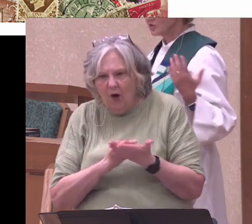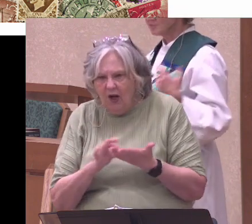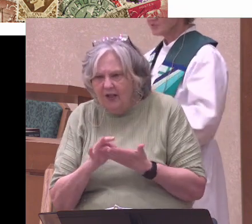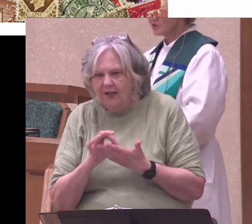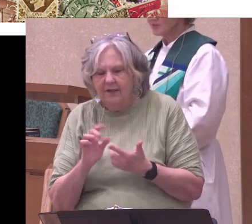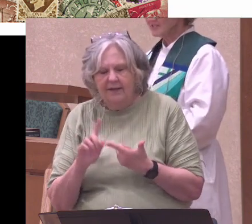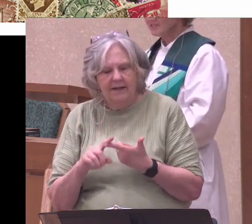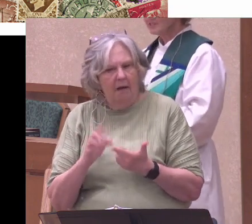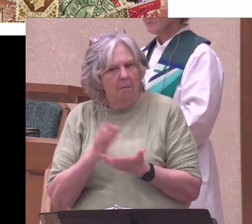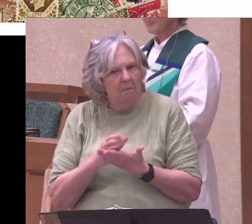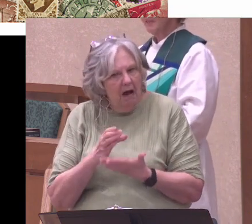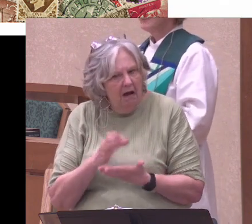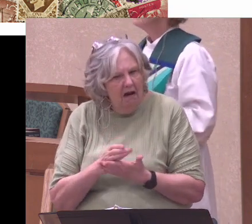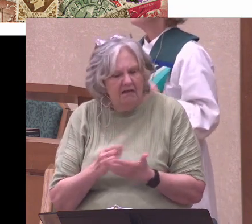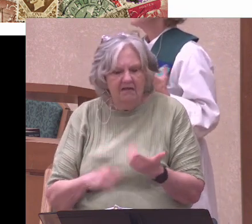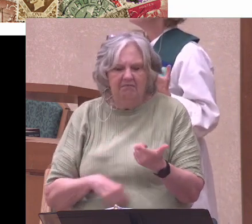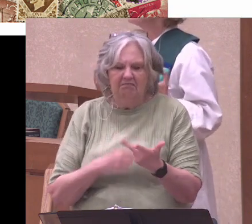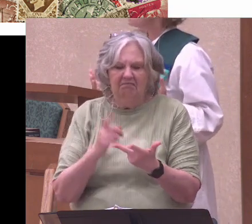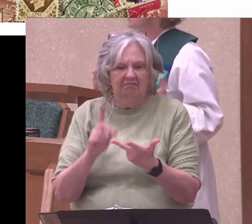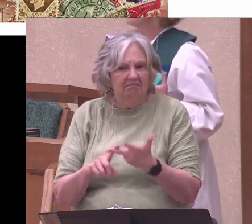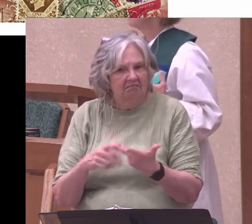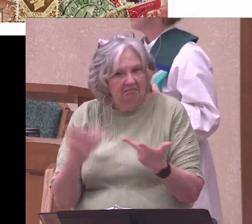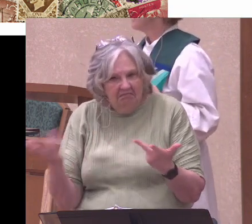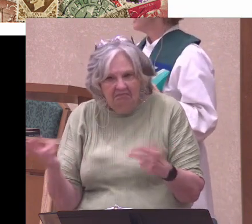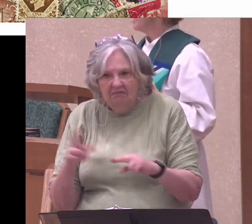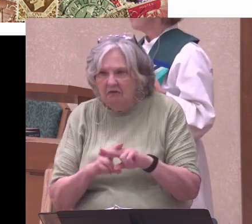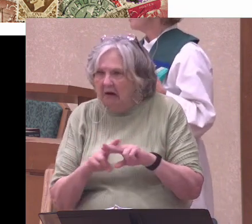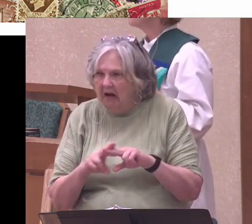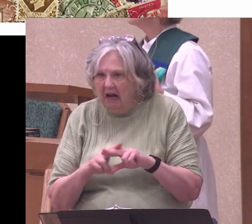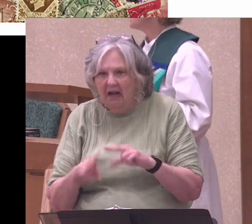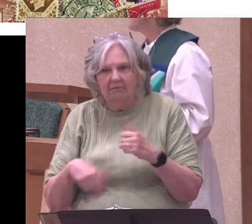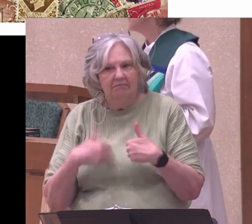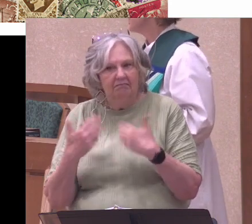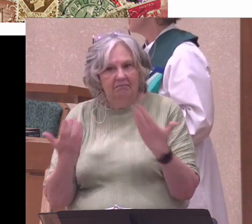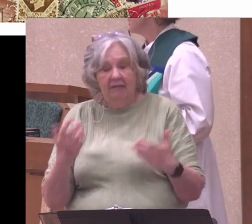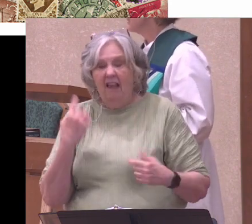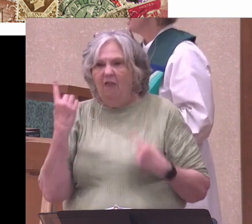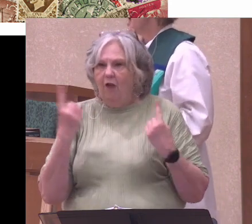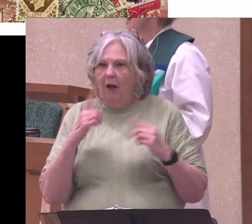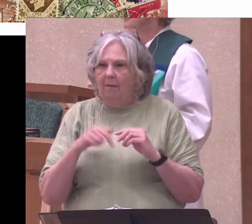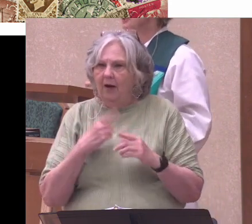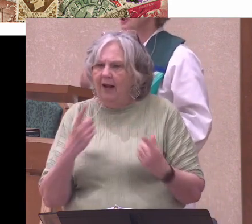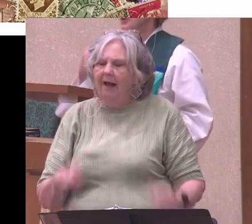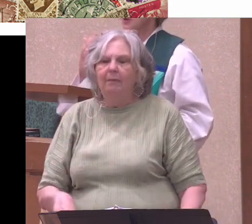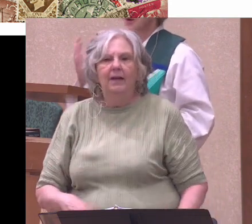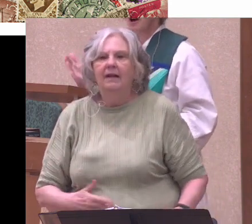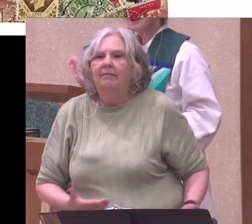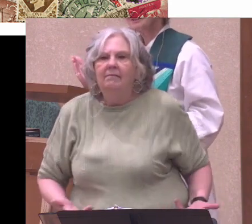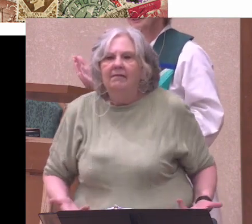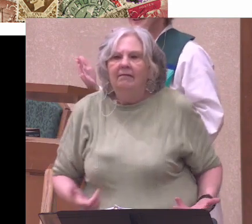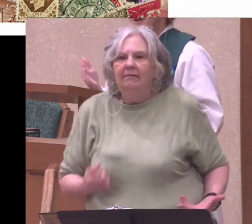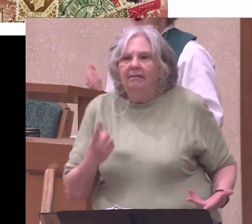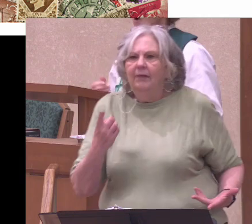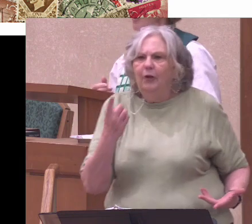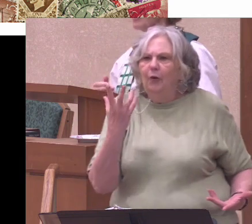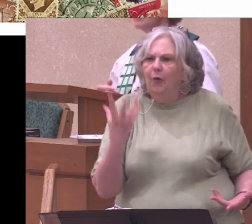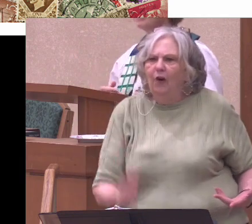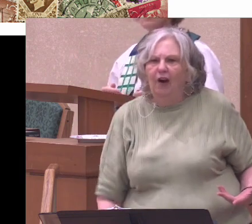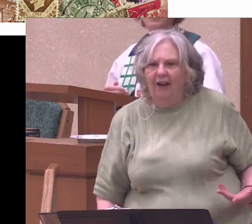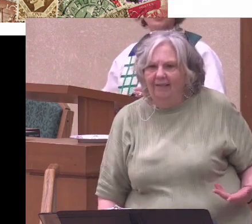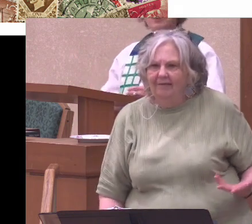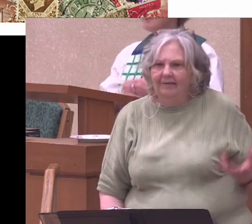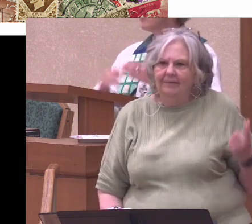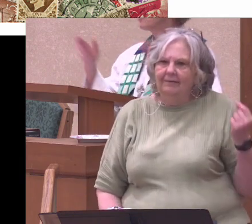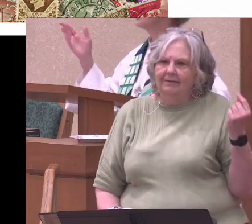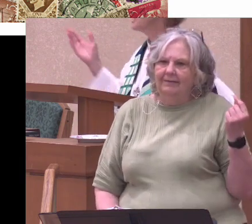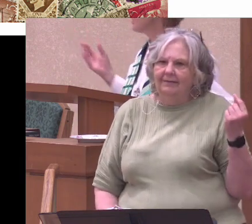maybe Christmas ornaments? And have you thought about what will happen to it after you're gone? Or